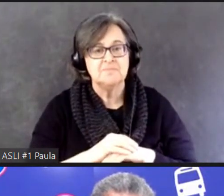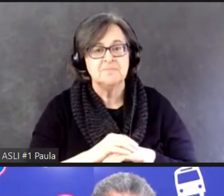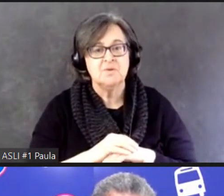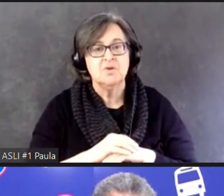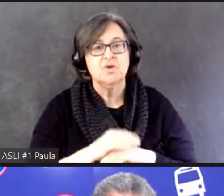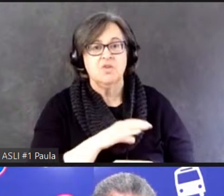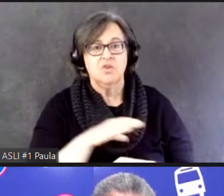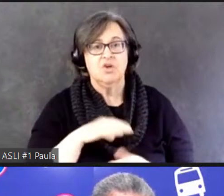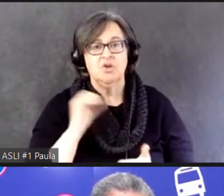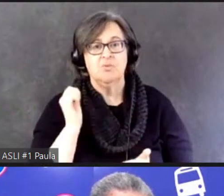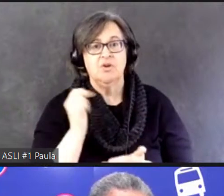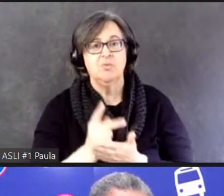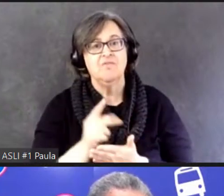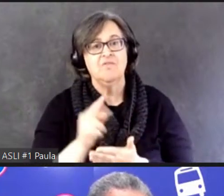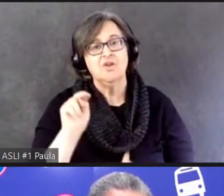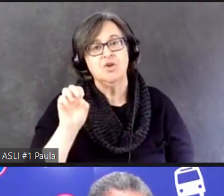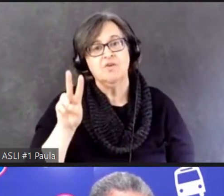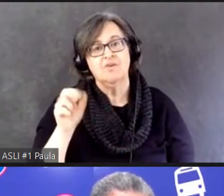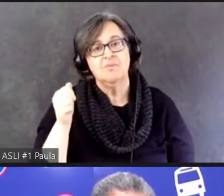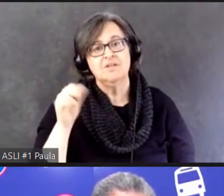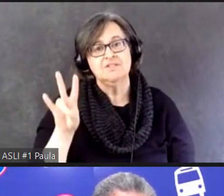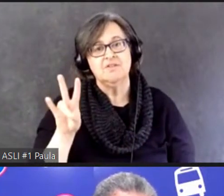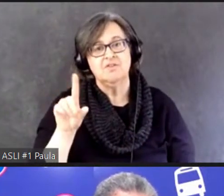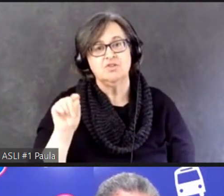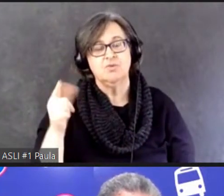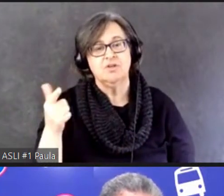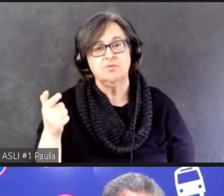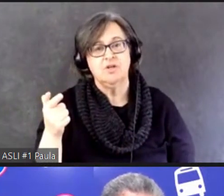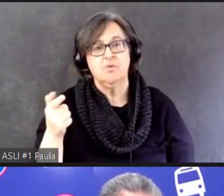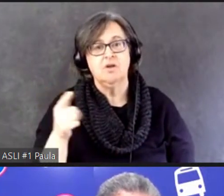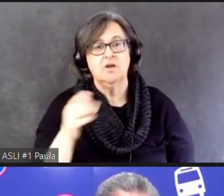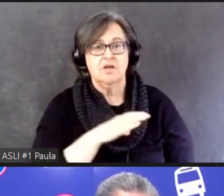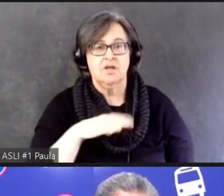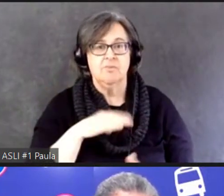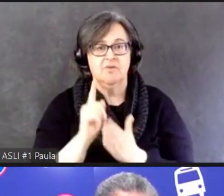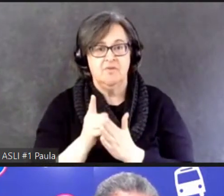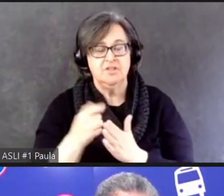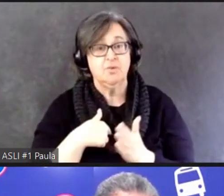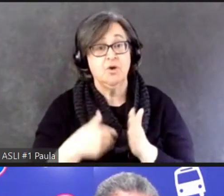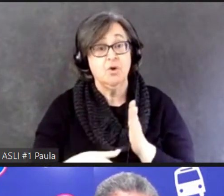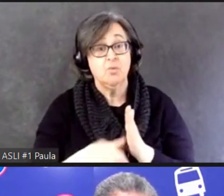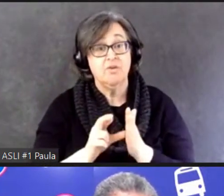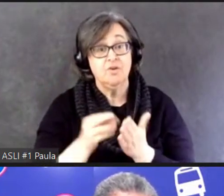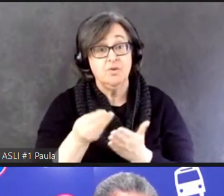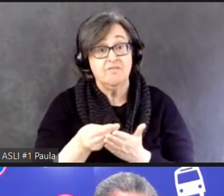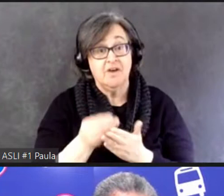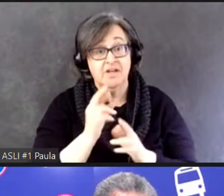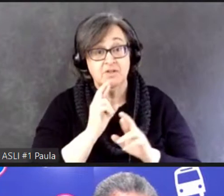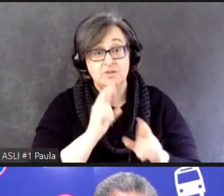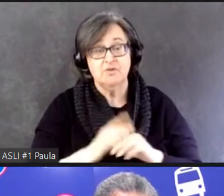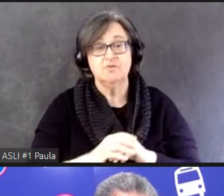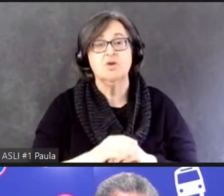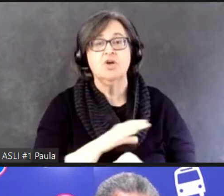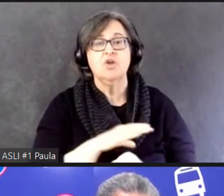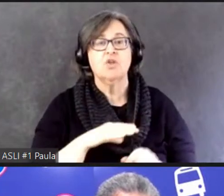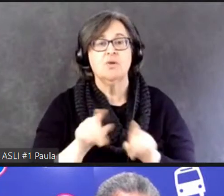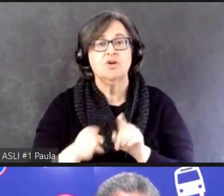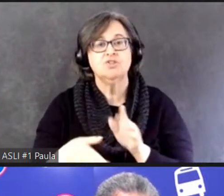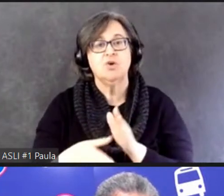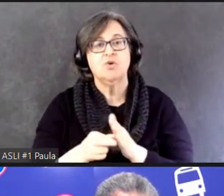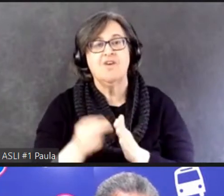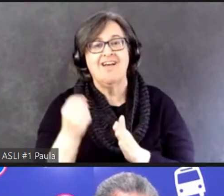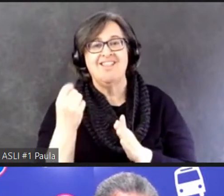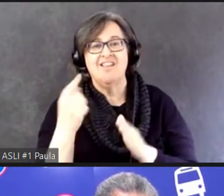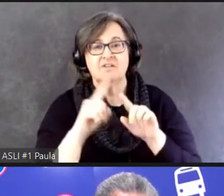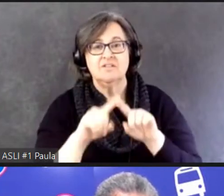committee approved the November 17th, 2021 committee minutes. The committee reviewed the finance report. The committee also reviewed 11